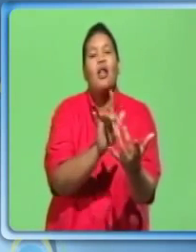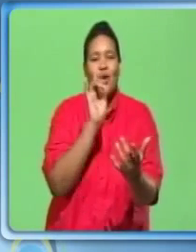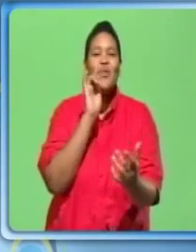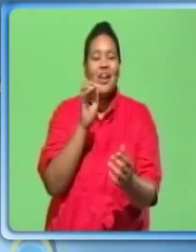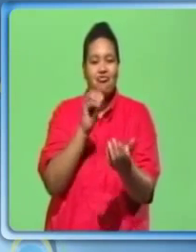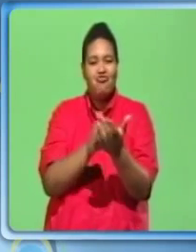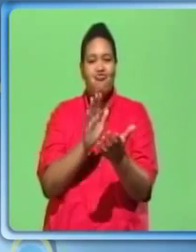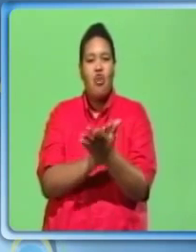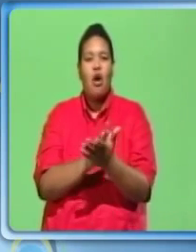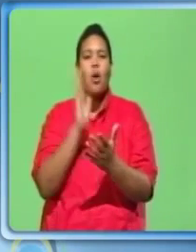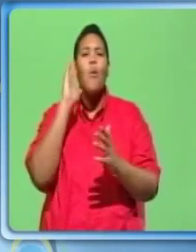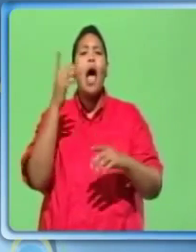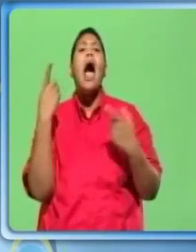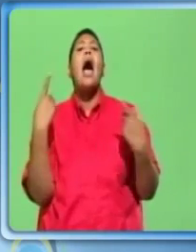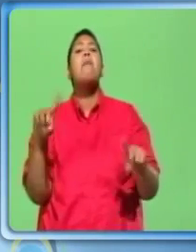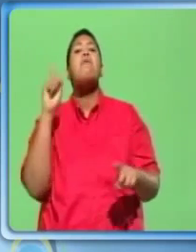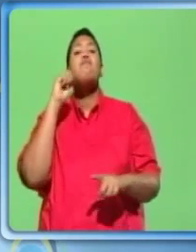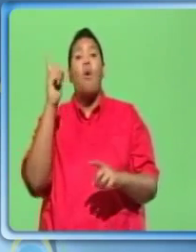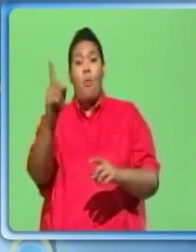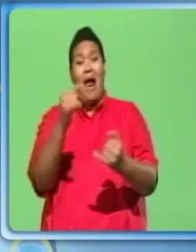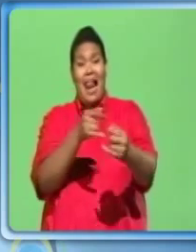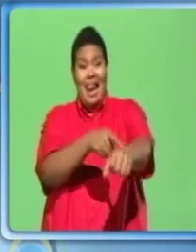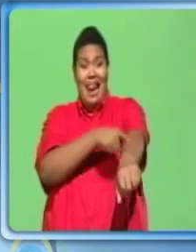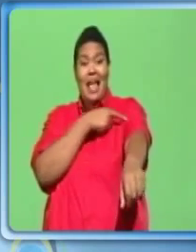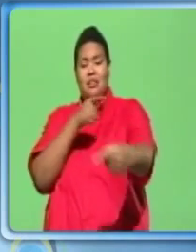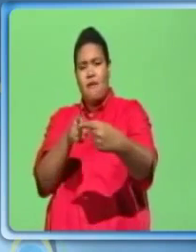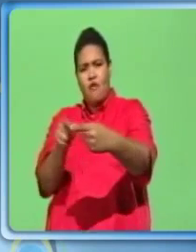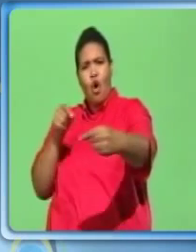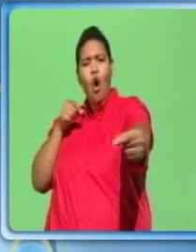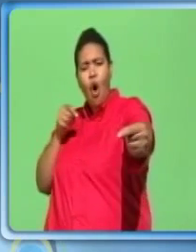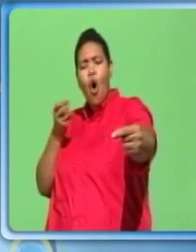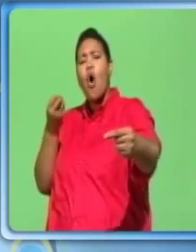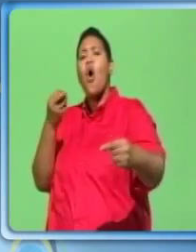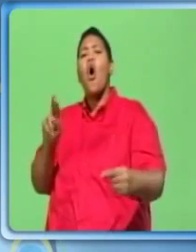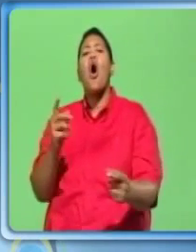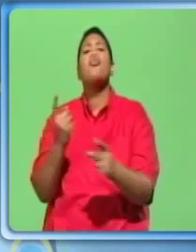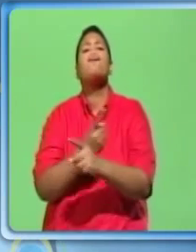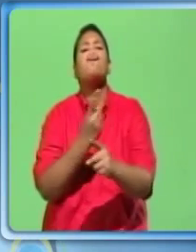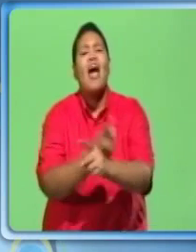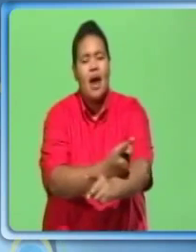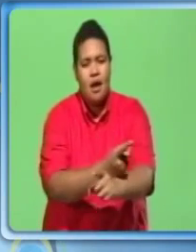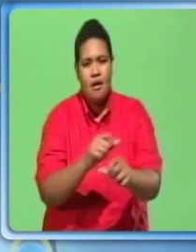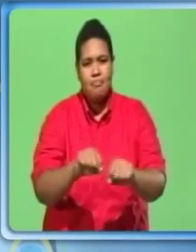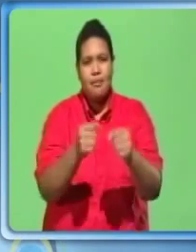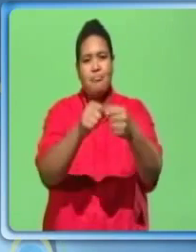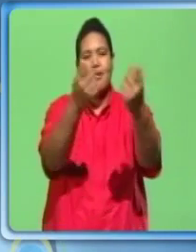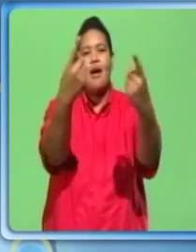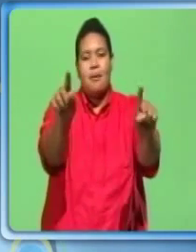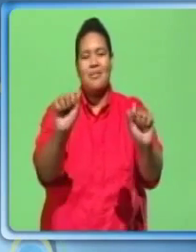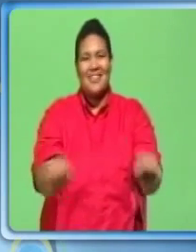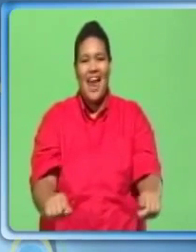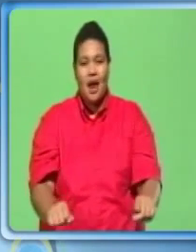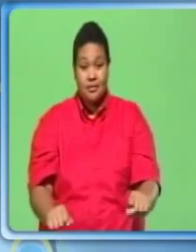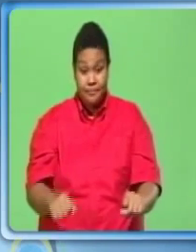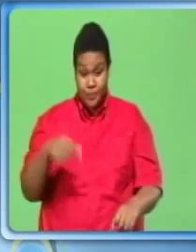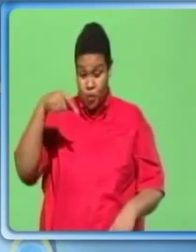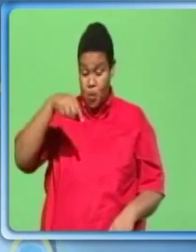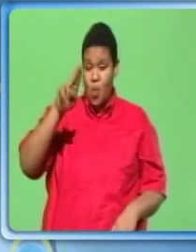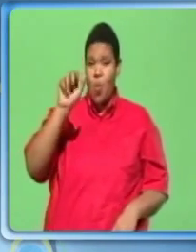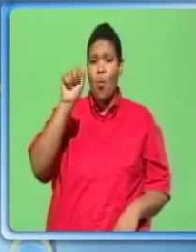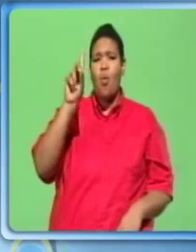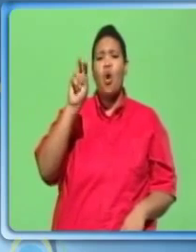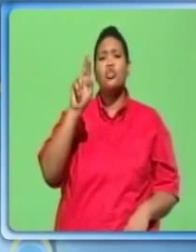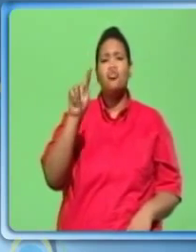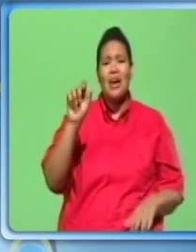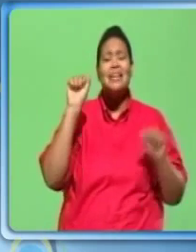This may be done for the entire length of the cord or at regular intervals. The quadrat may